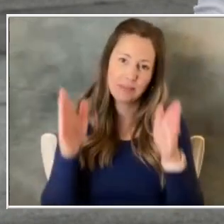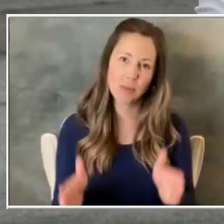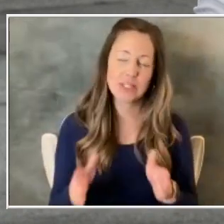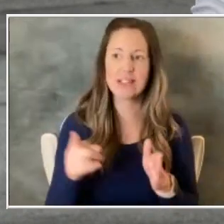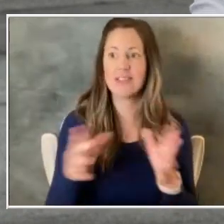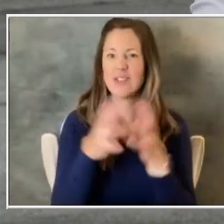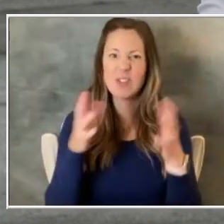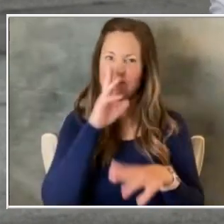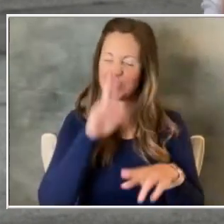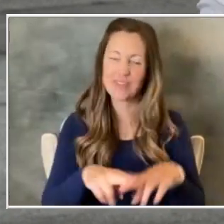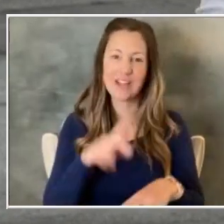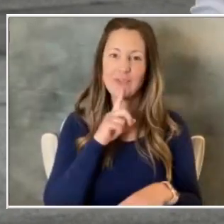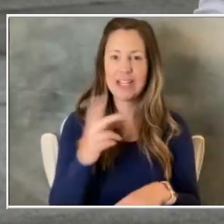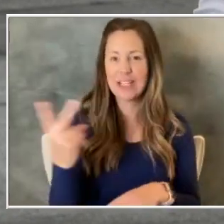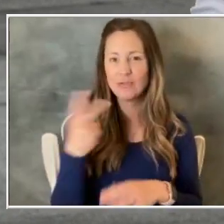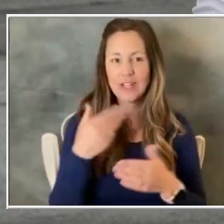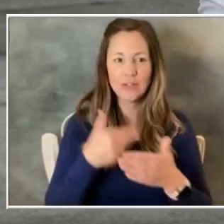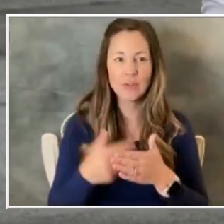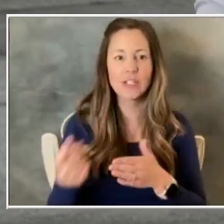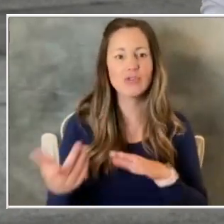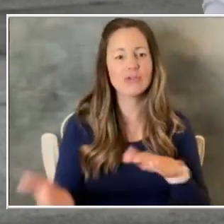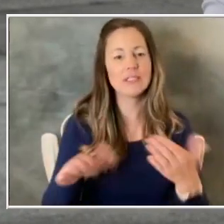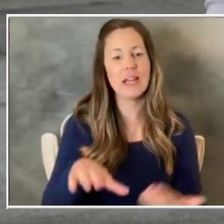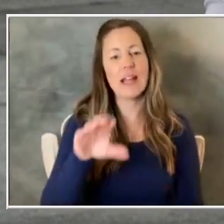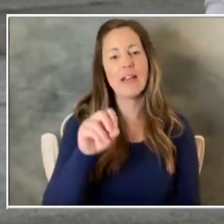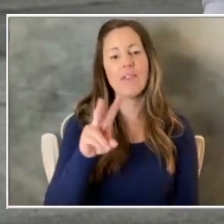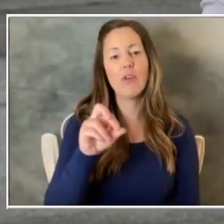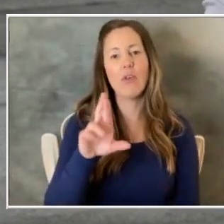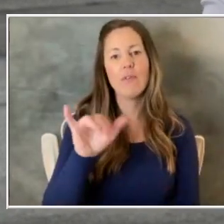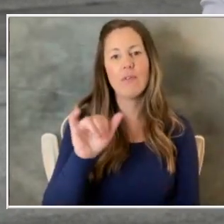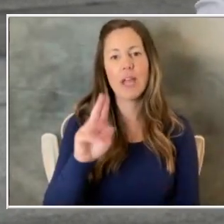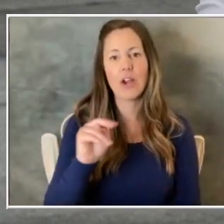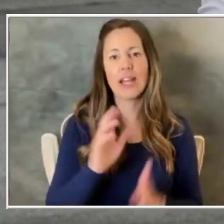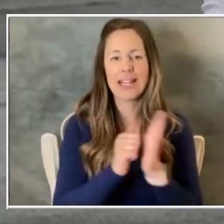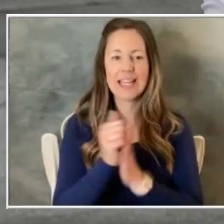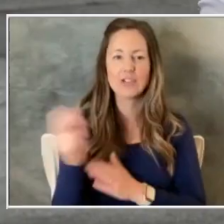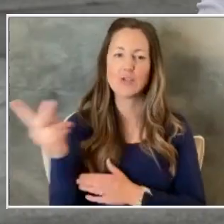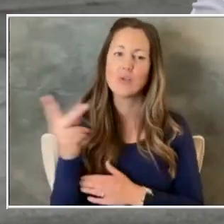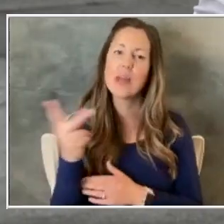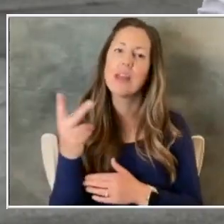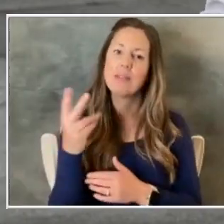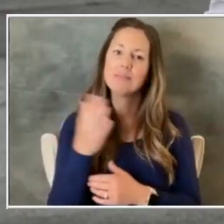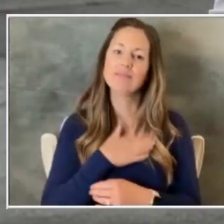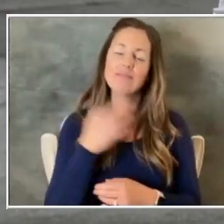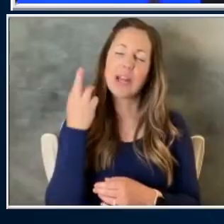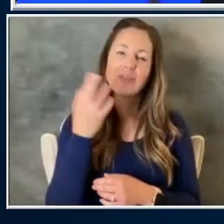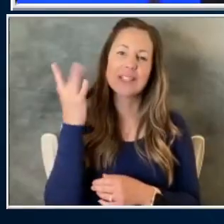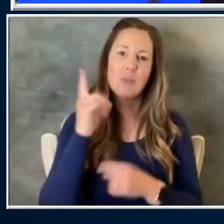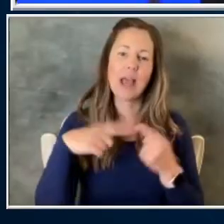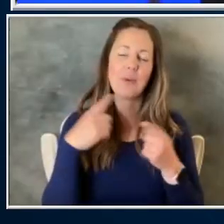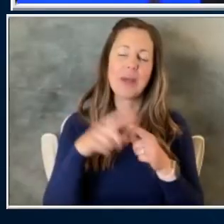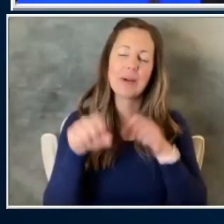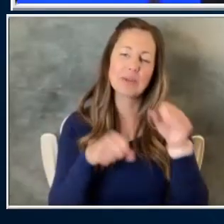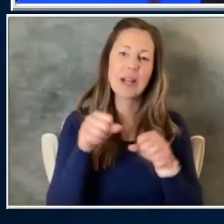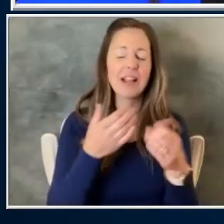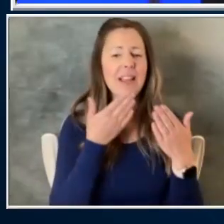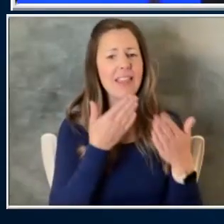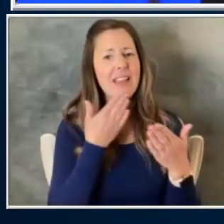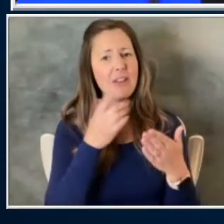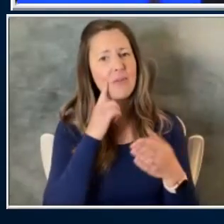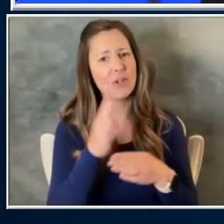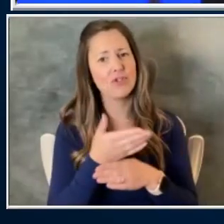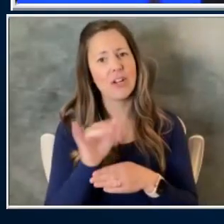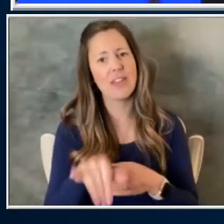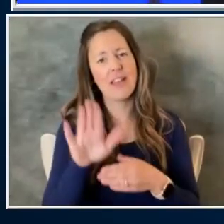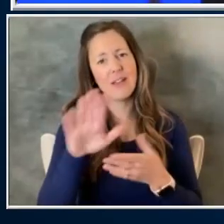really close to her, and she died of ovarian cancer. So those two were top of mind when I was riding. Well, thank you for sharing your